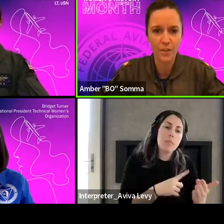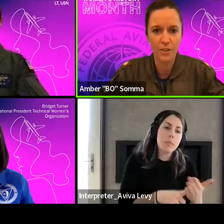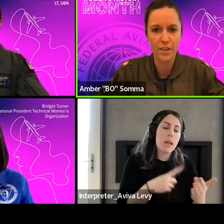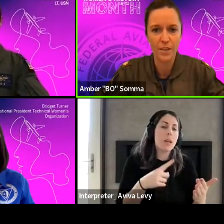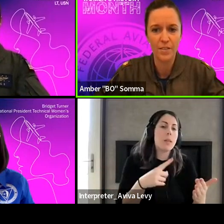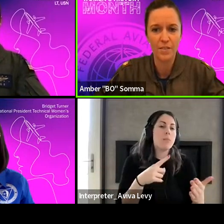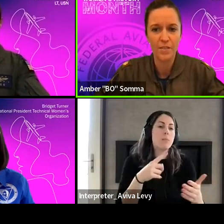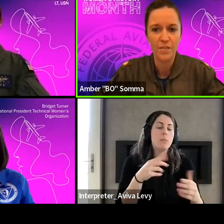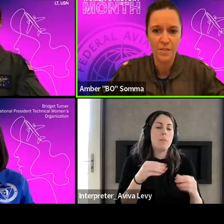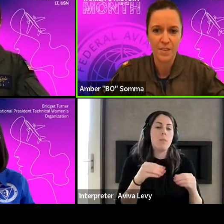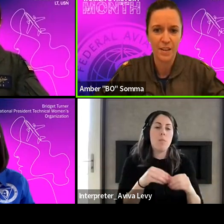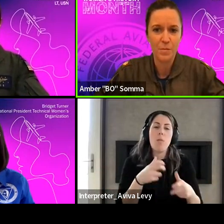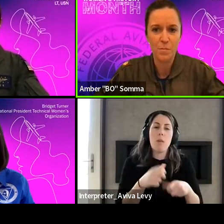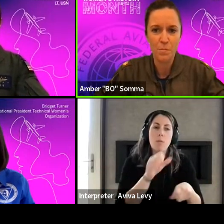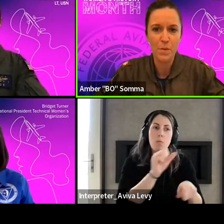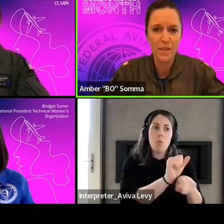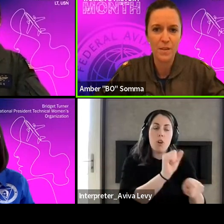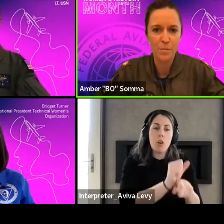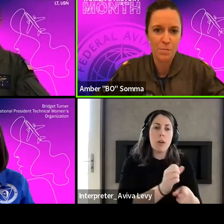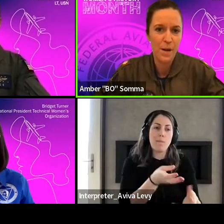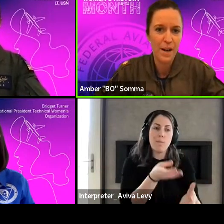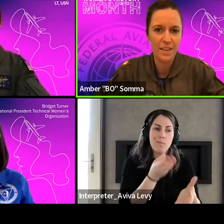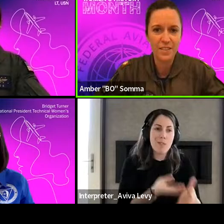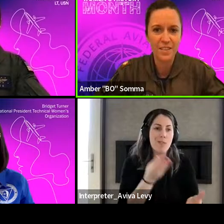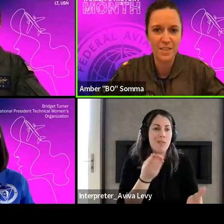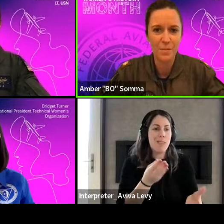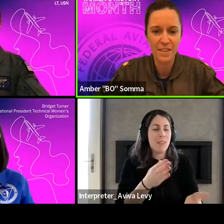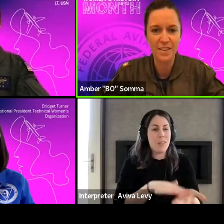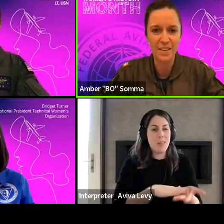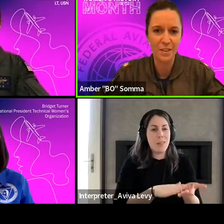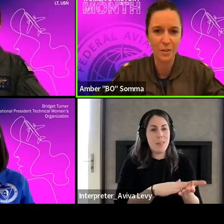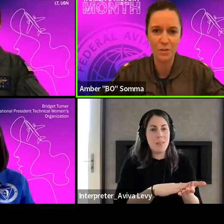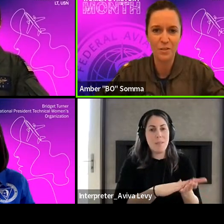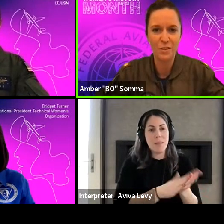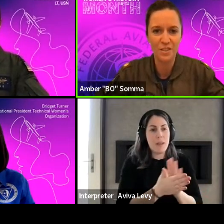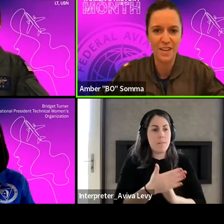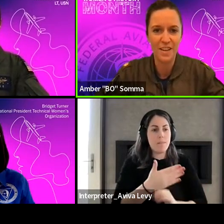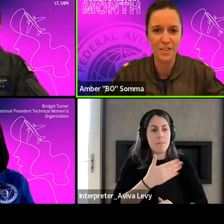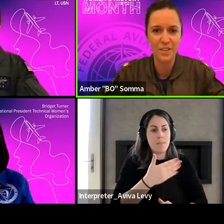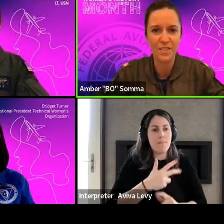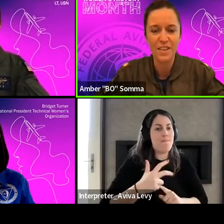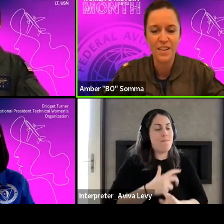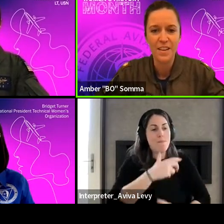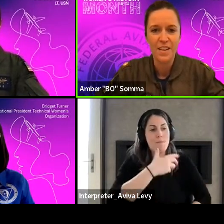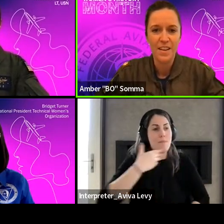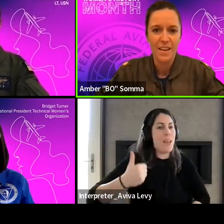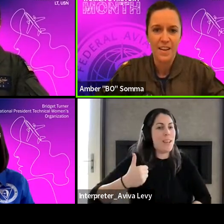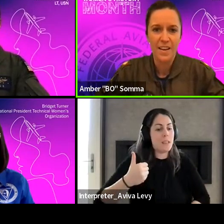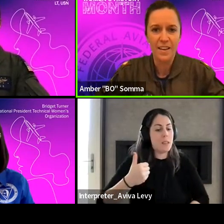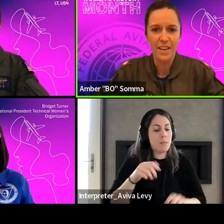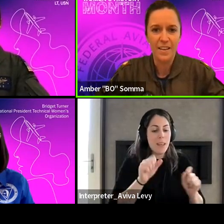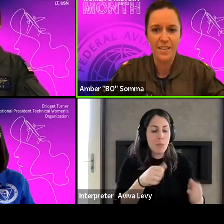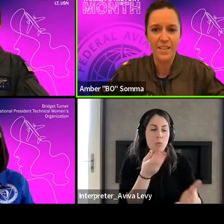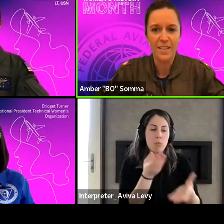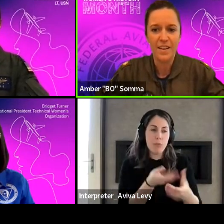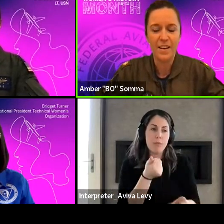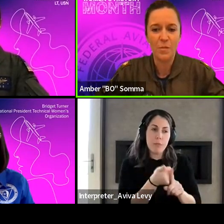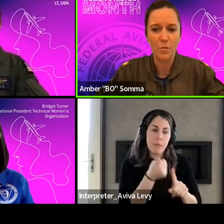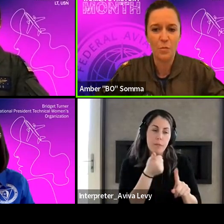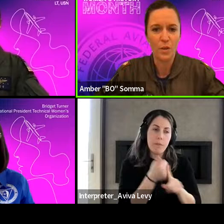work hard and kind of be the best to maintain those standards.